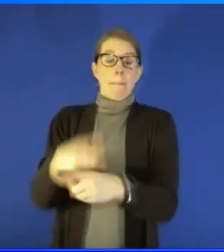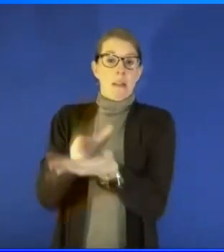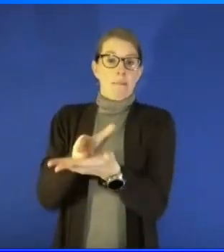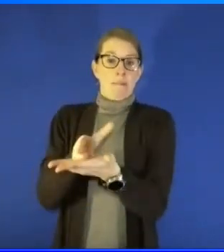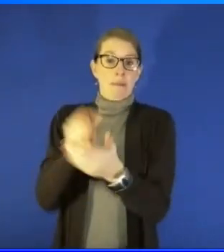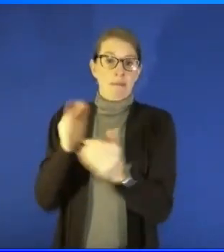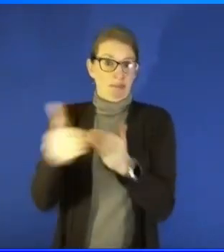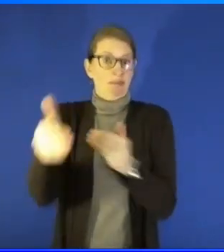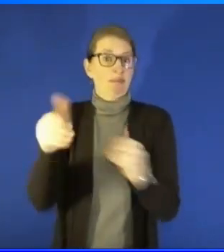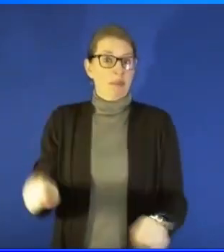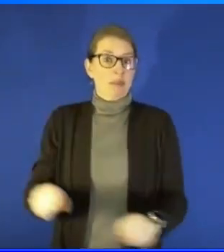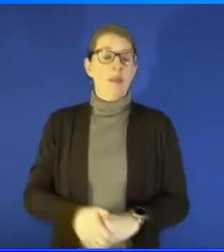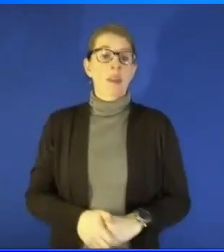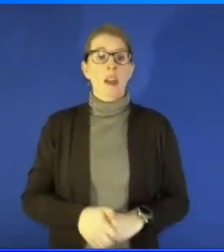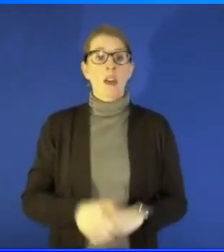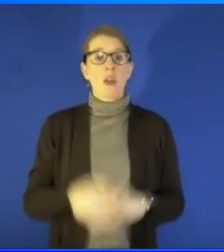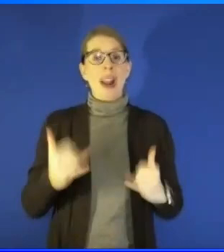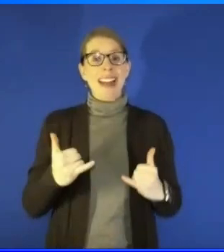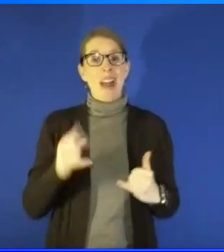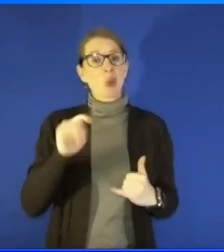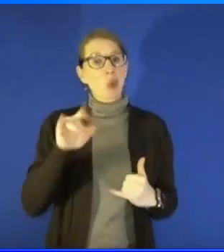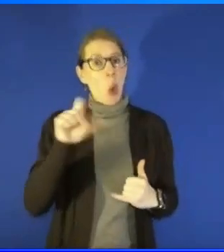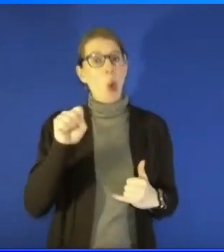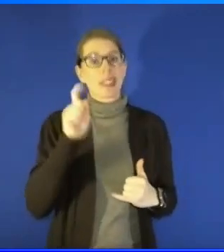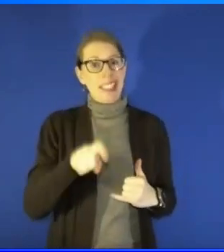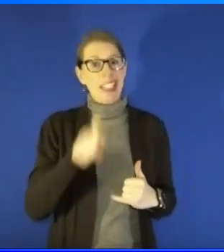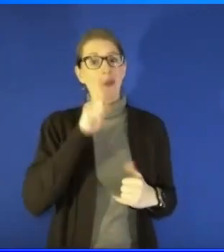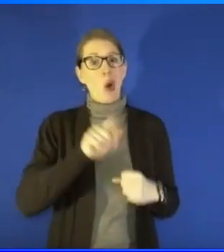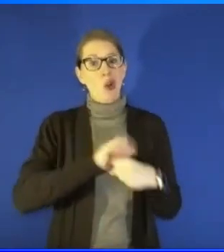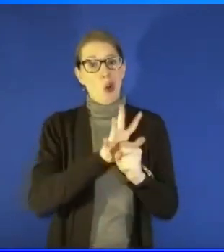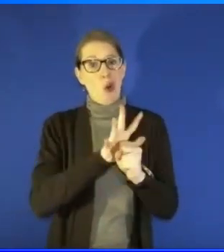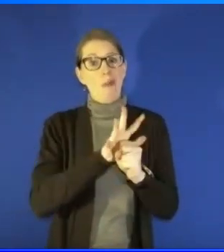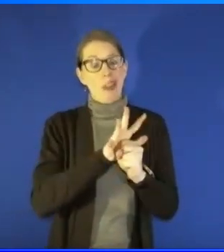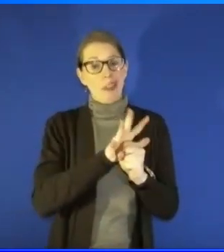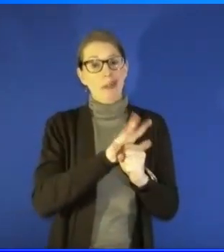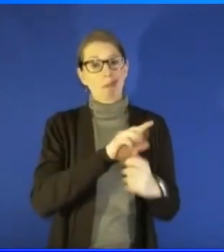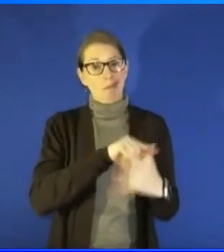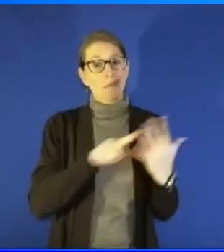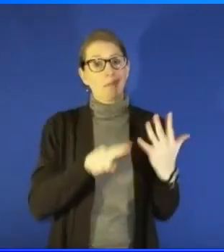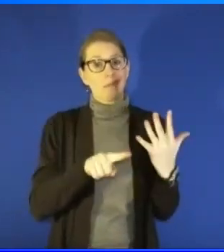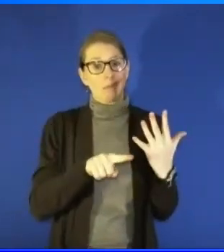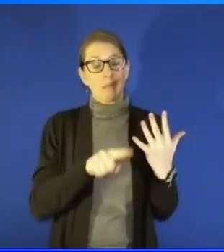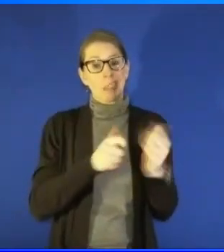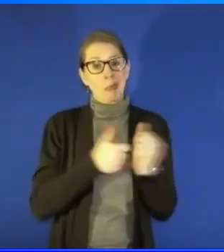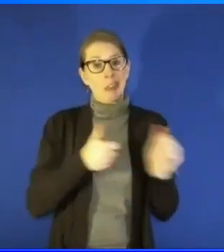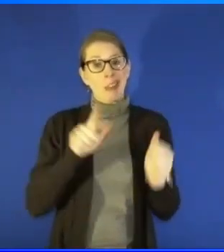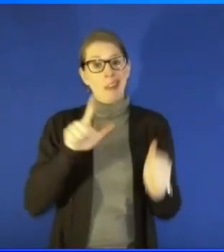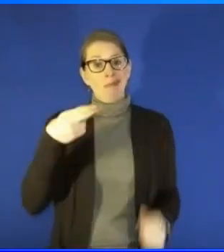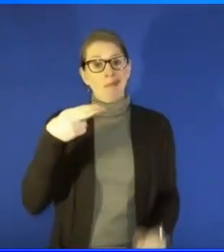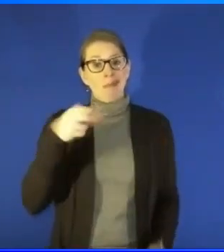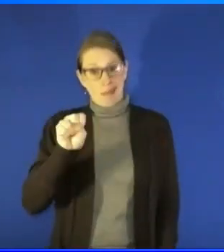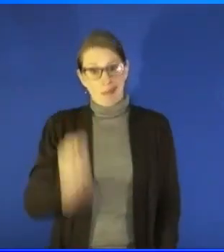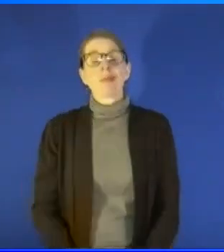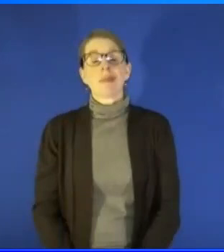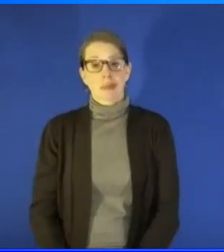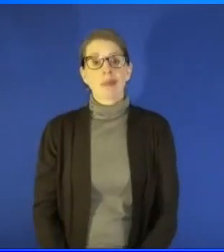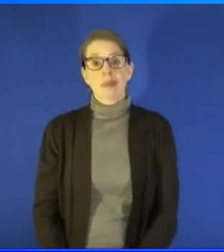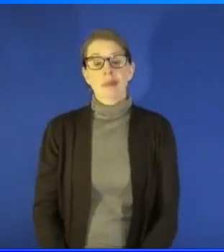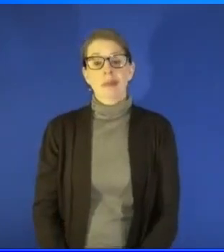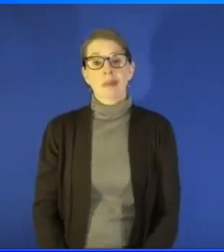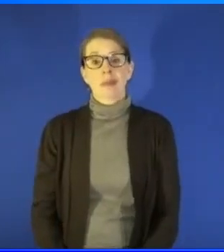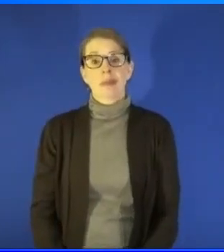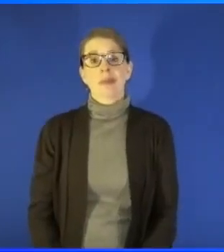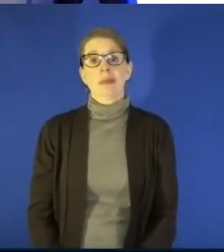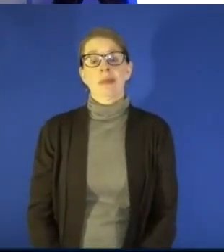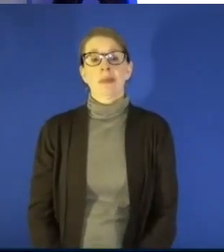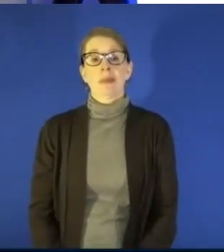now, we need those tools in order to intervene to try to prevent our patients from developing long-term symptoms from COVID. All